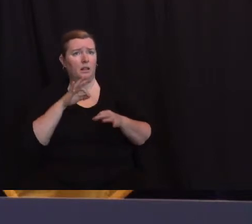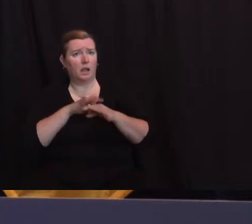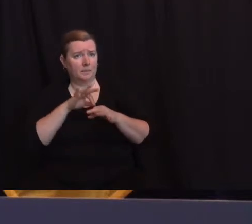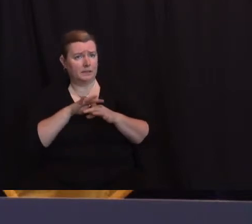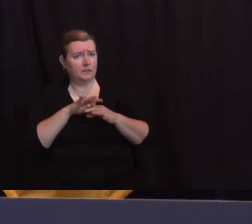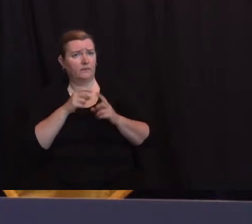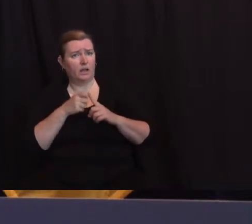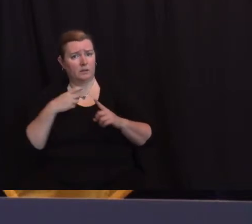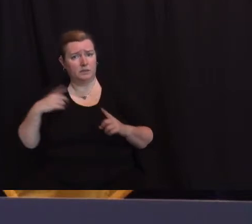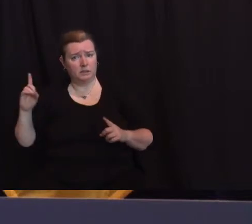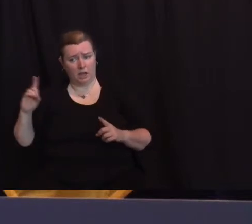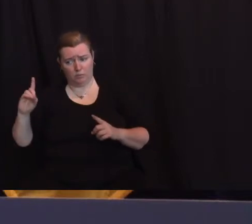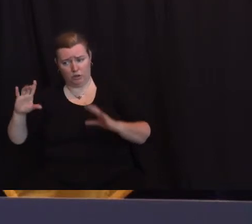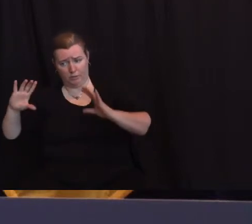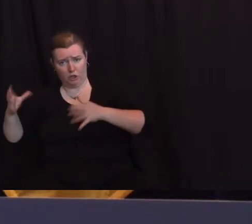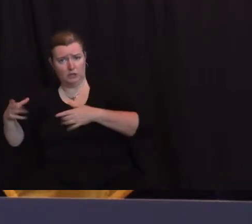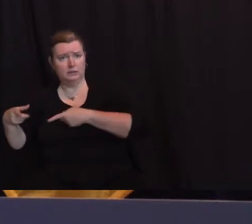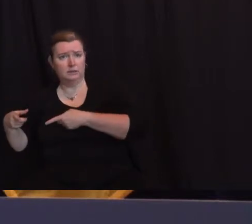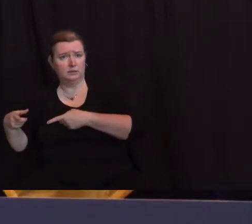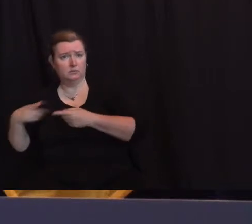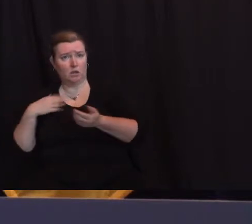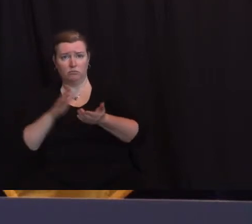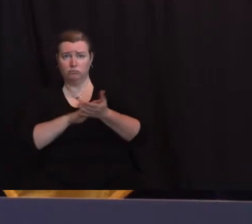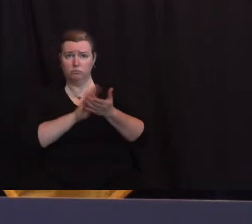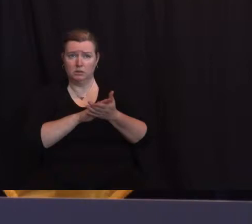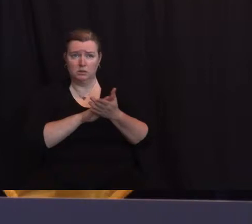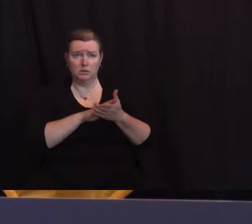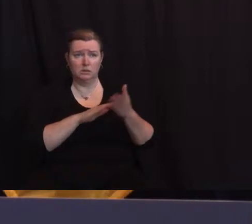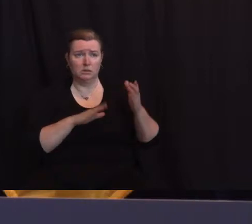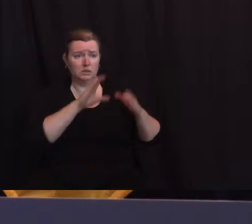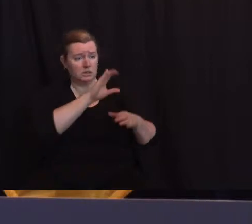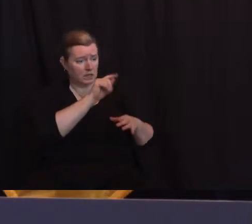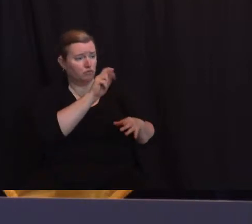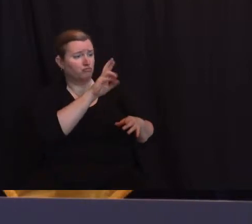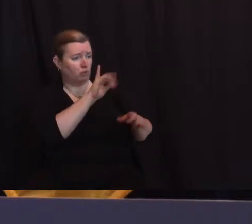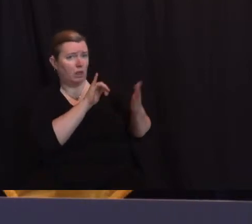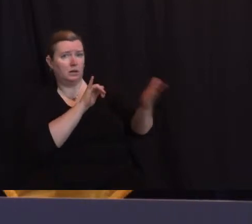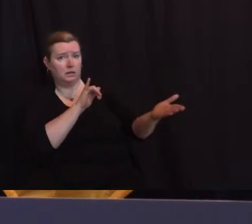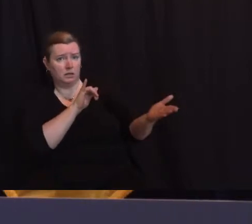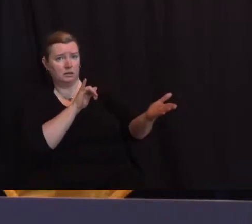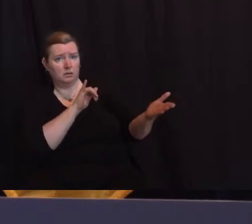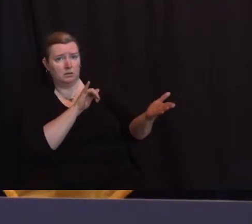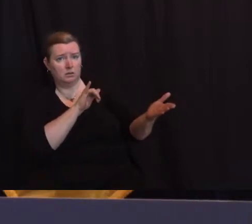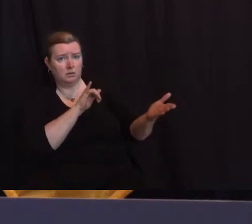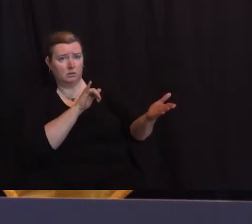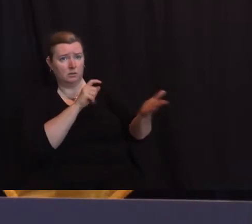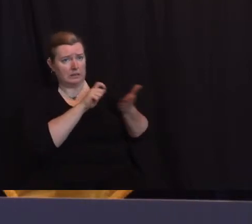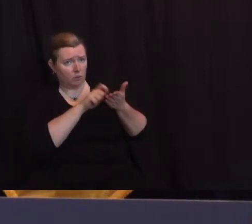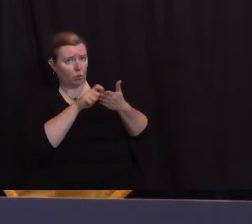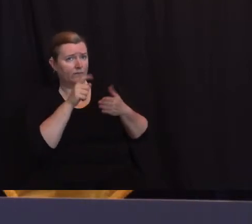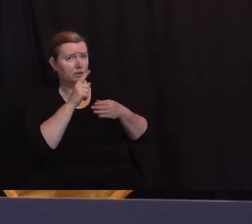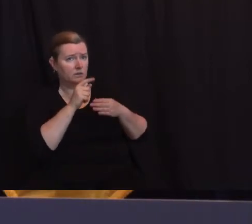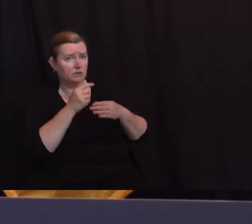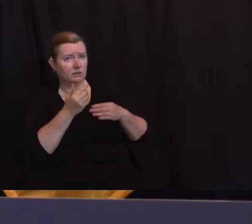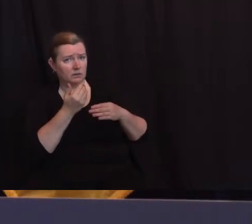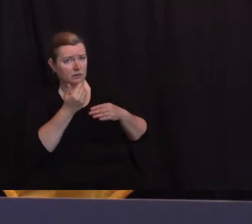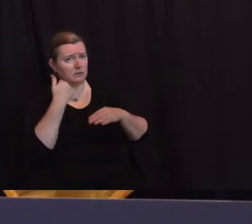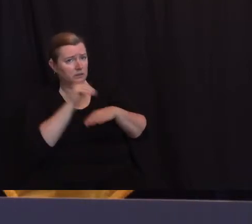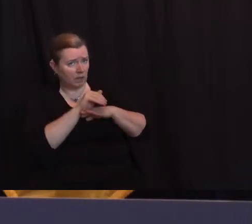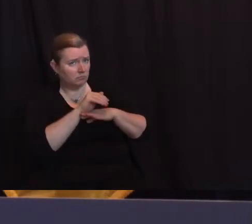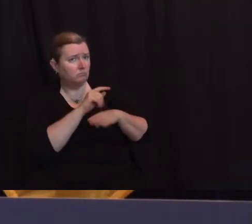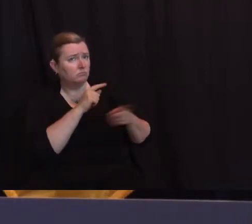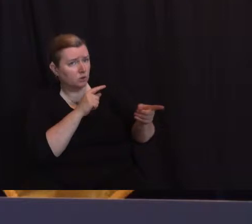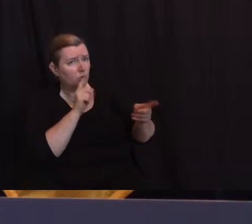I congratulated Assemblyman Ciattarelli in a note to him last night, and I look forward to